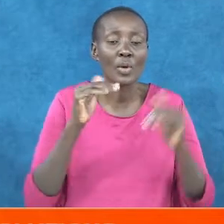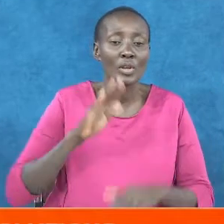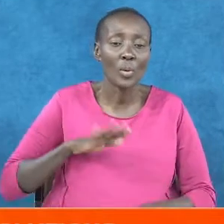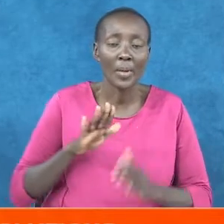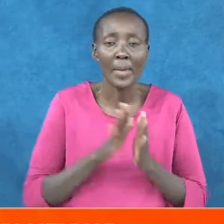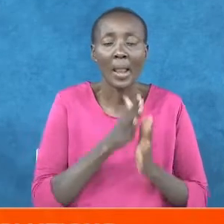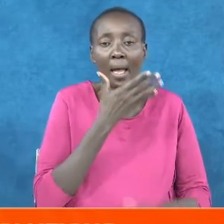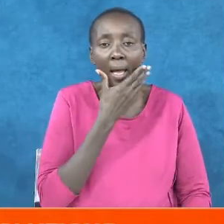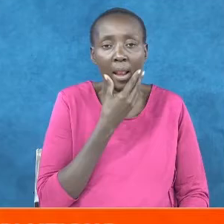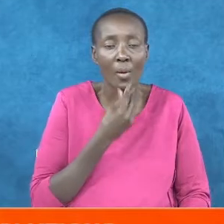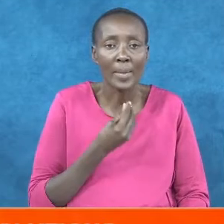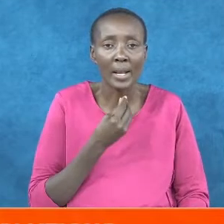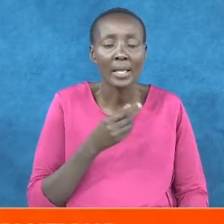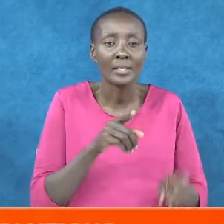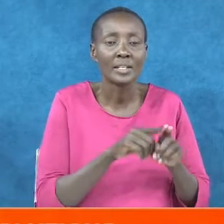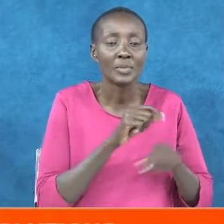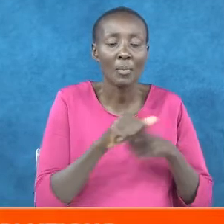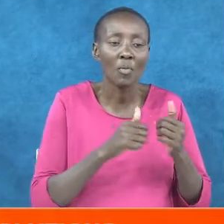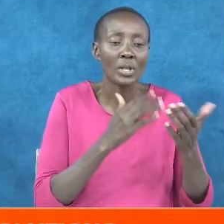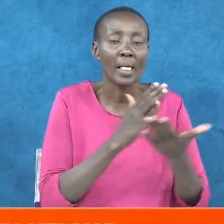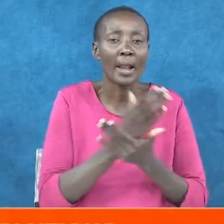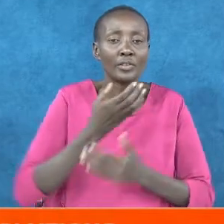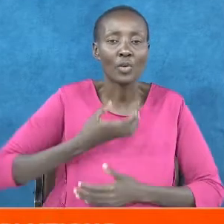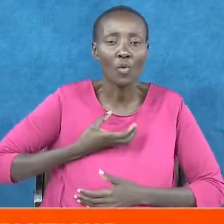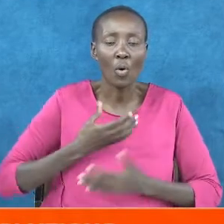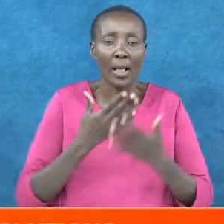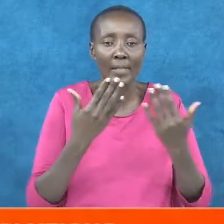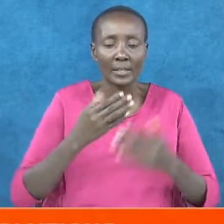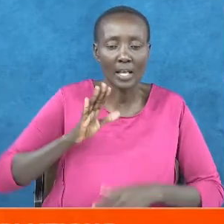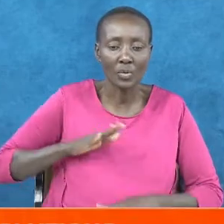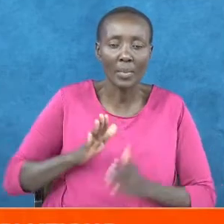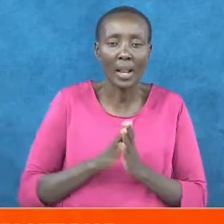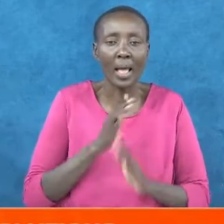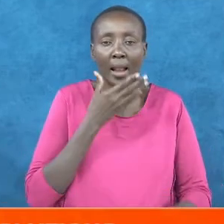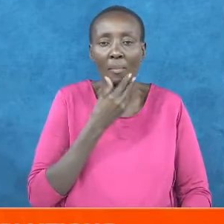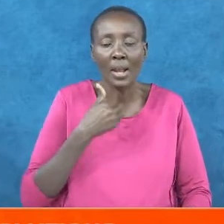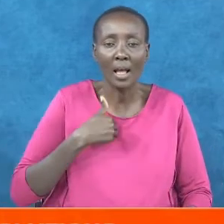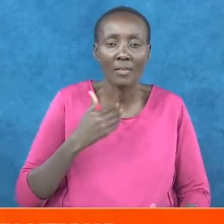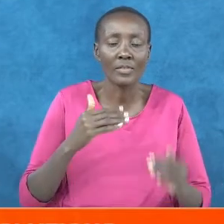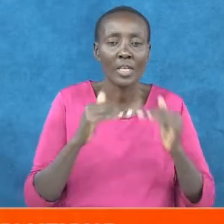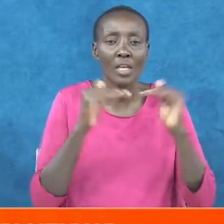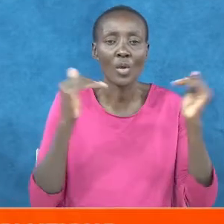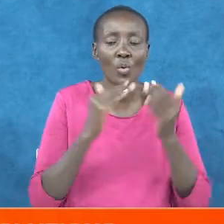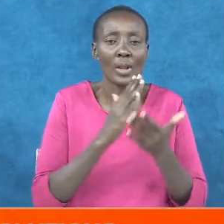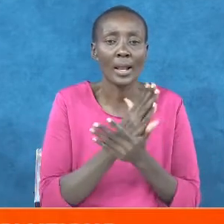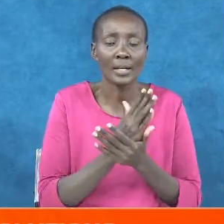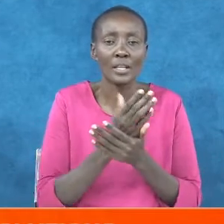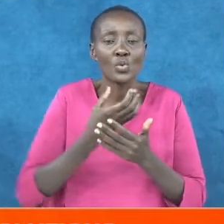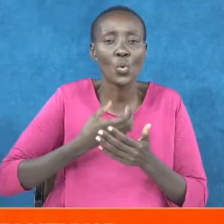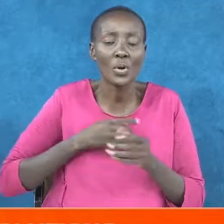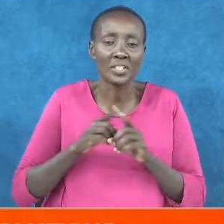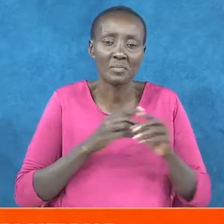men. Right. And even when it comes to rights of owning property, that women and men have equal rights to own property and to dispose of it in